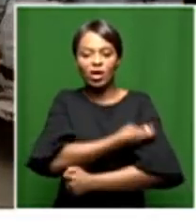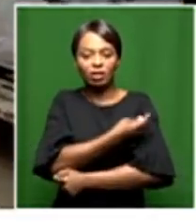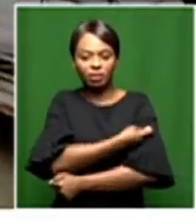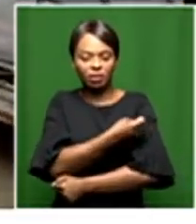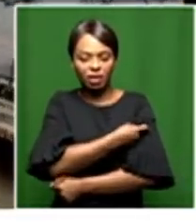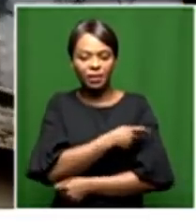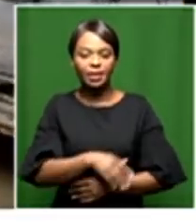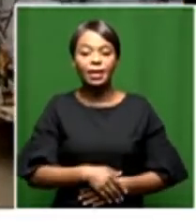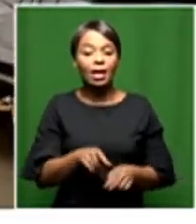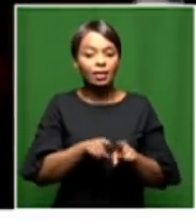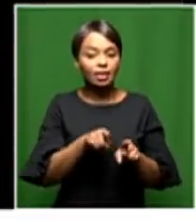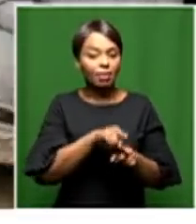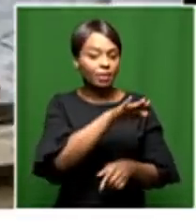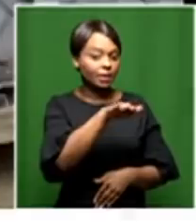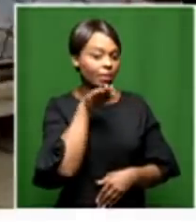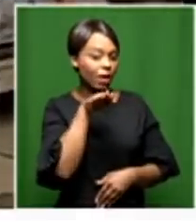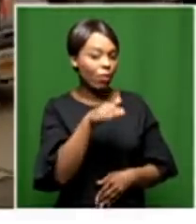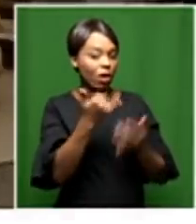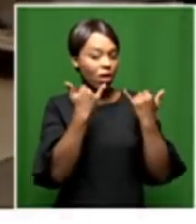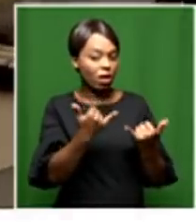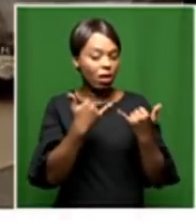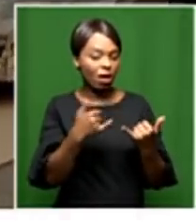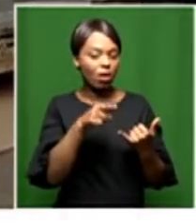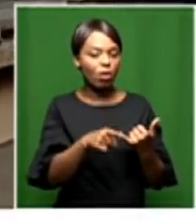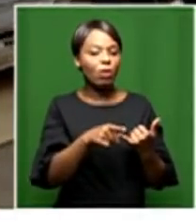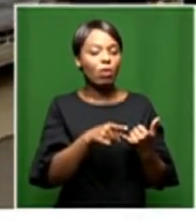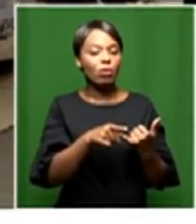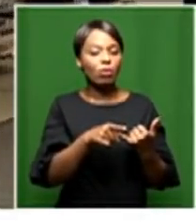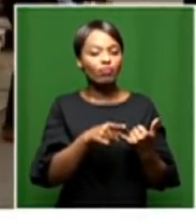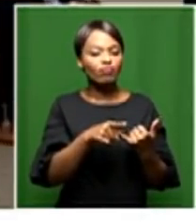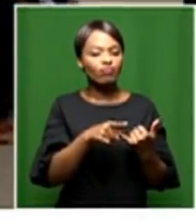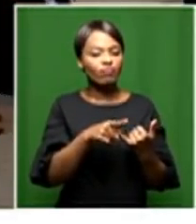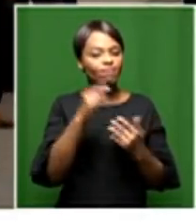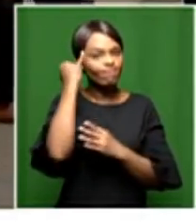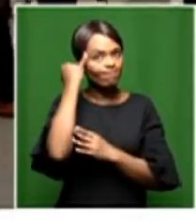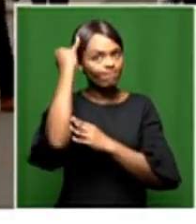Zimbabwe intends to procure or intends to